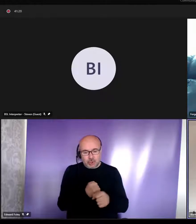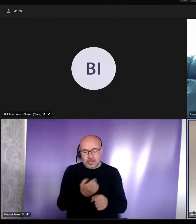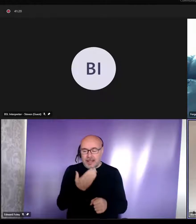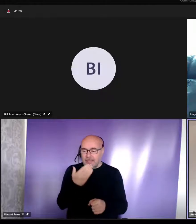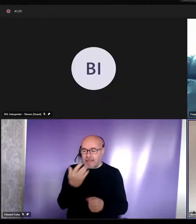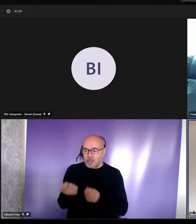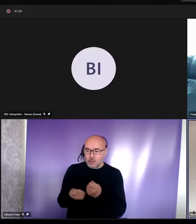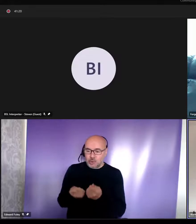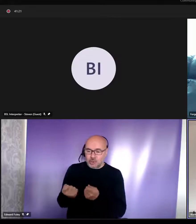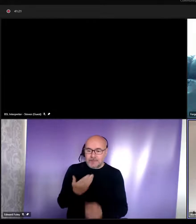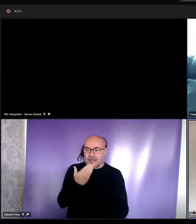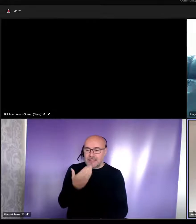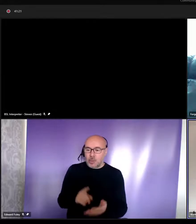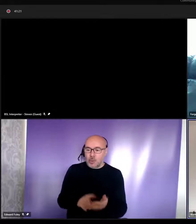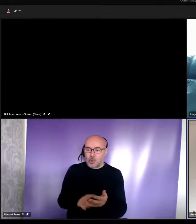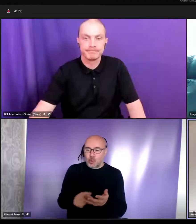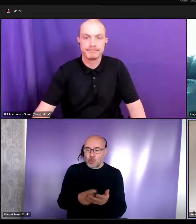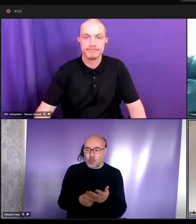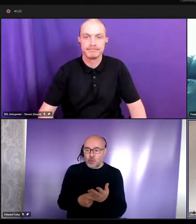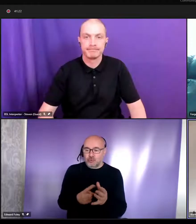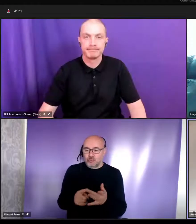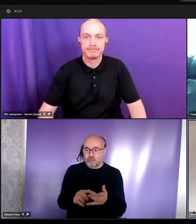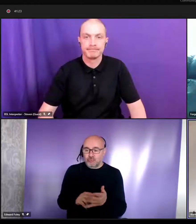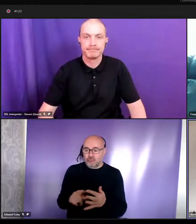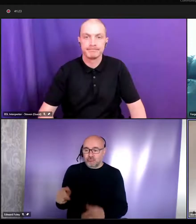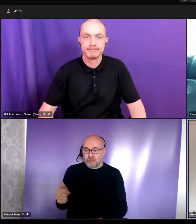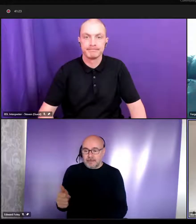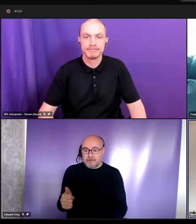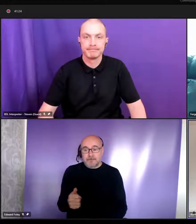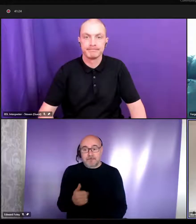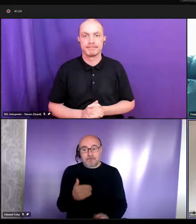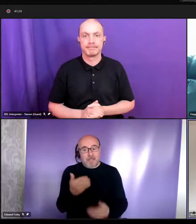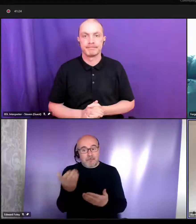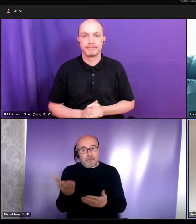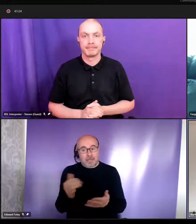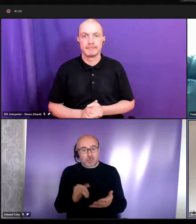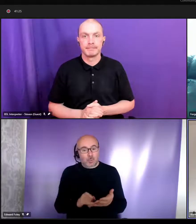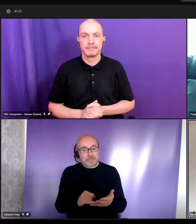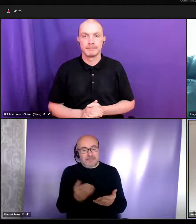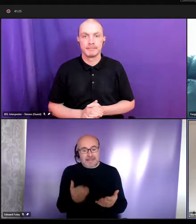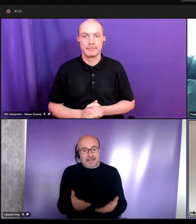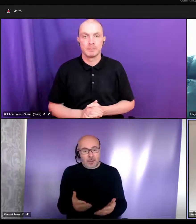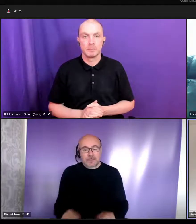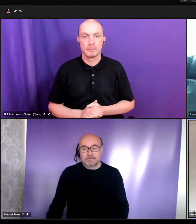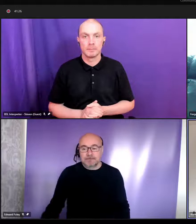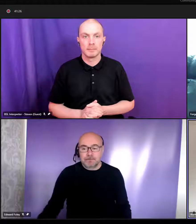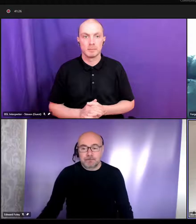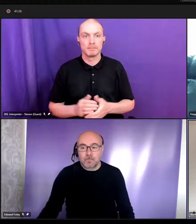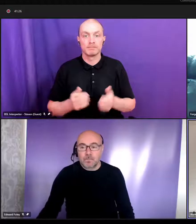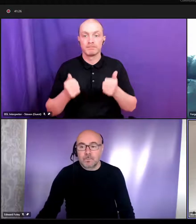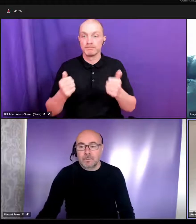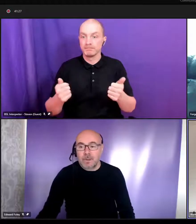Elaine. Any questions on agenda item number 5? Excuse me.